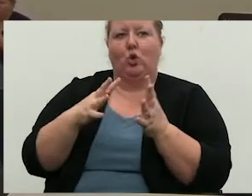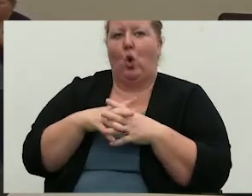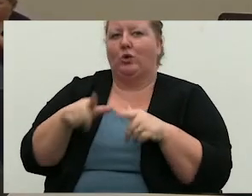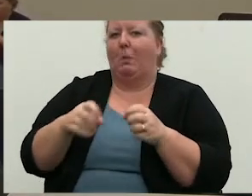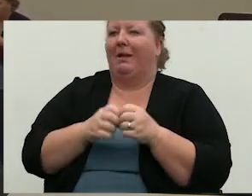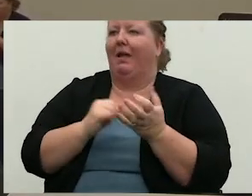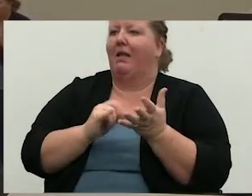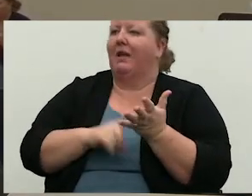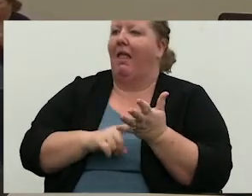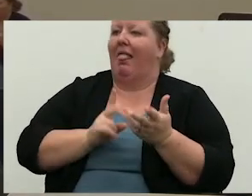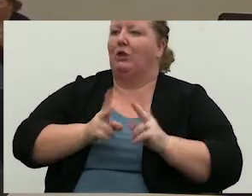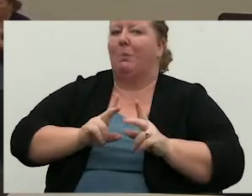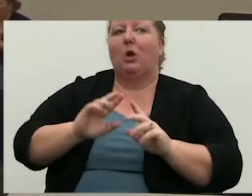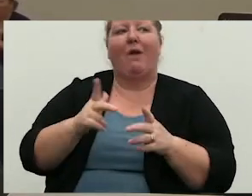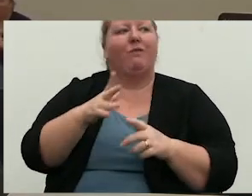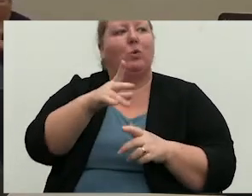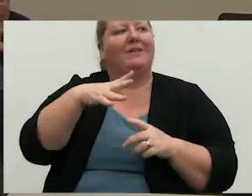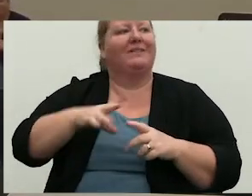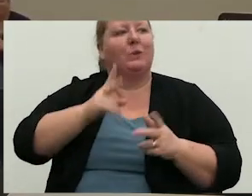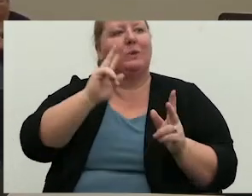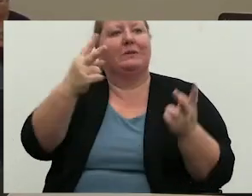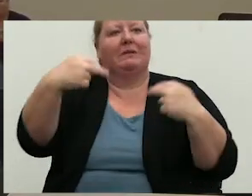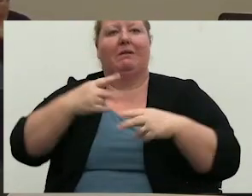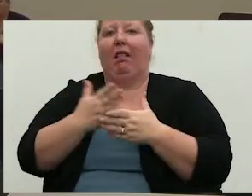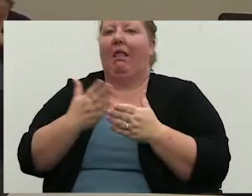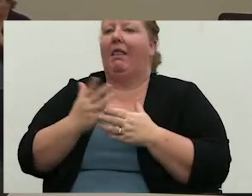see more clearly, please do move down to the front.